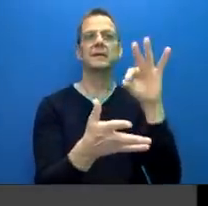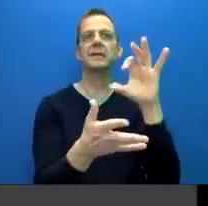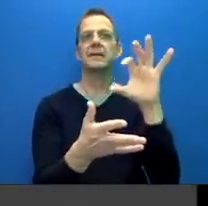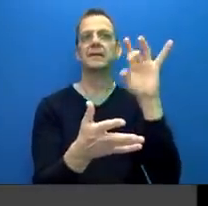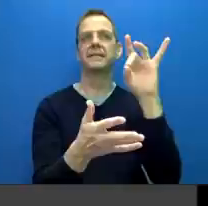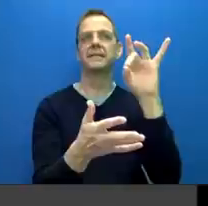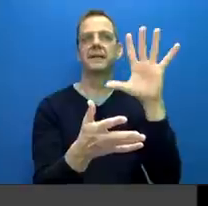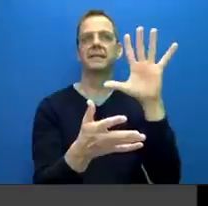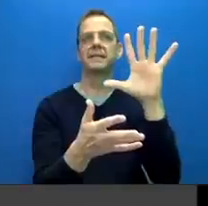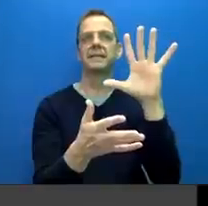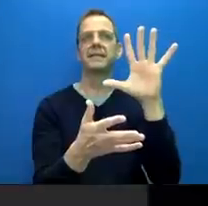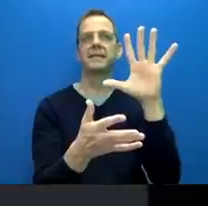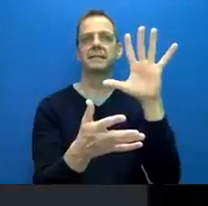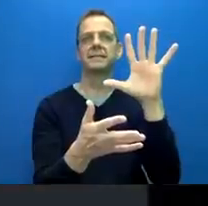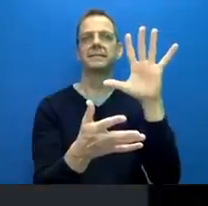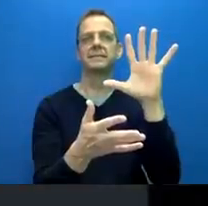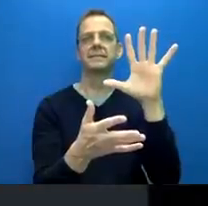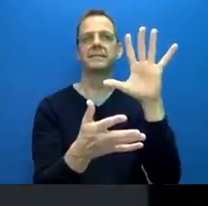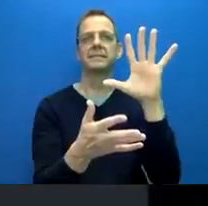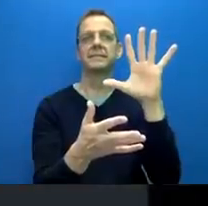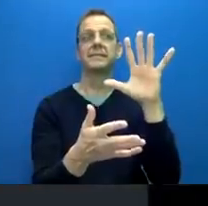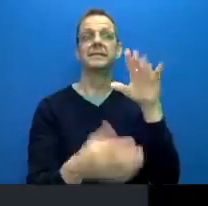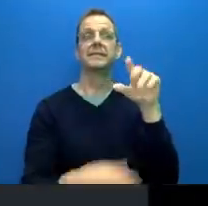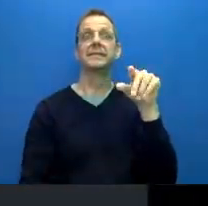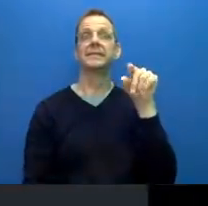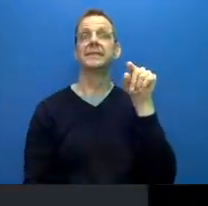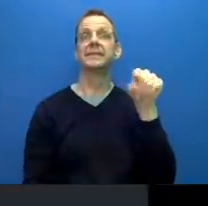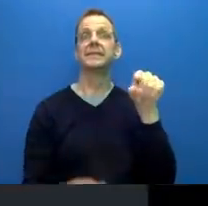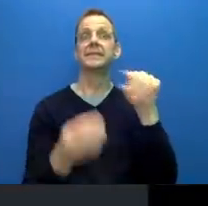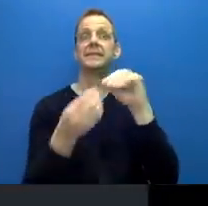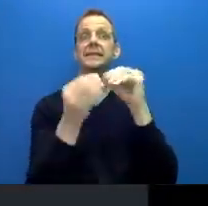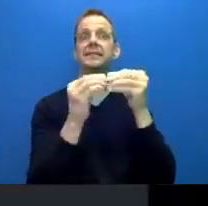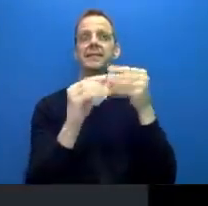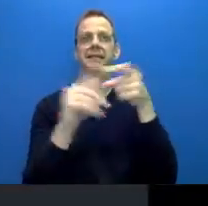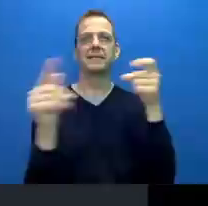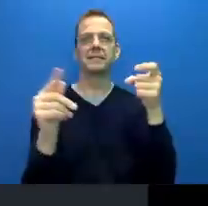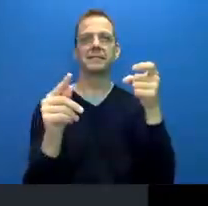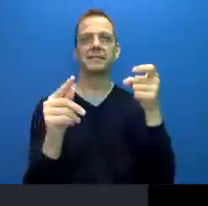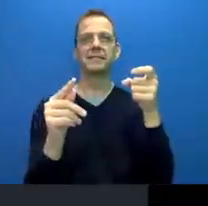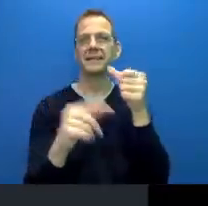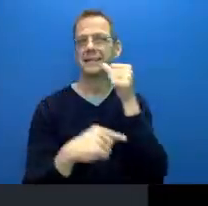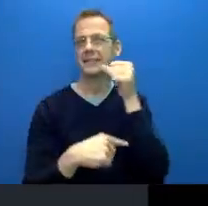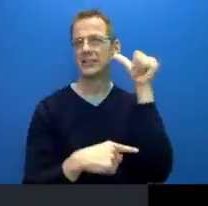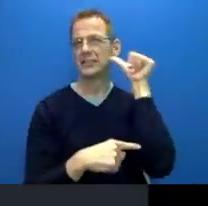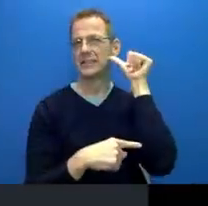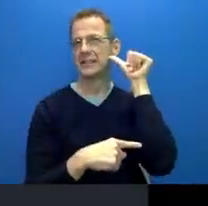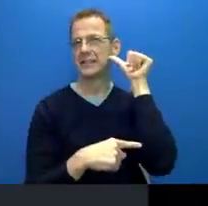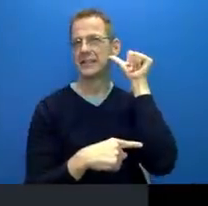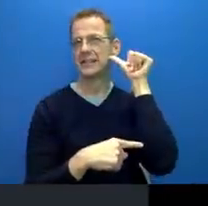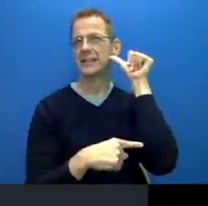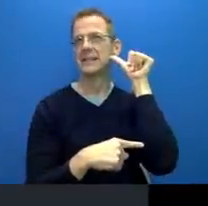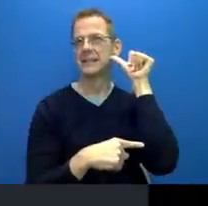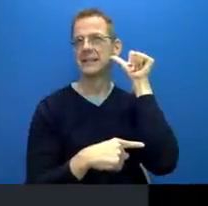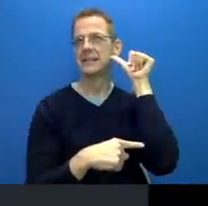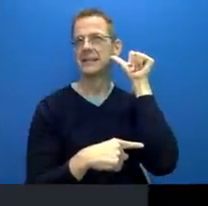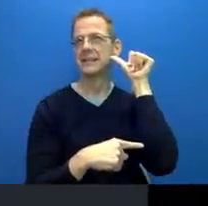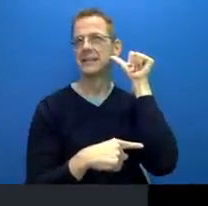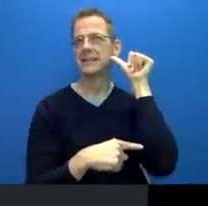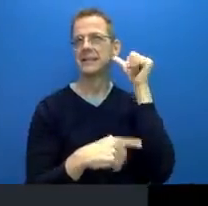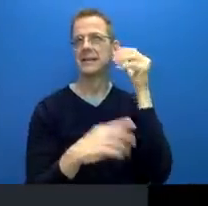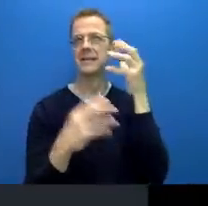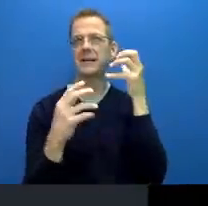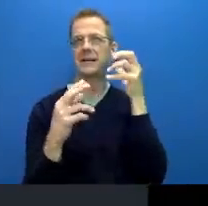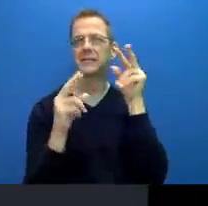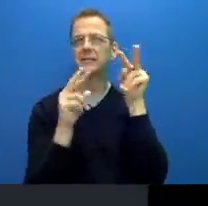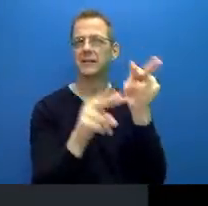slightly. Next slide, please. We see here that we're almost approaching the peak of school age